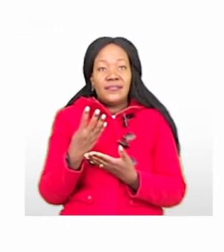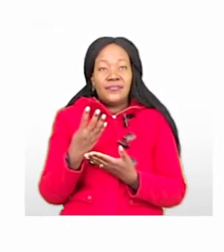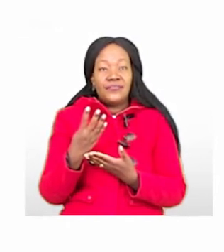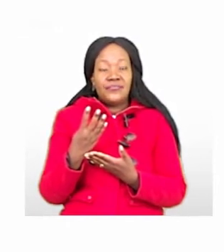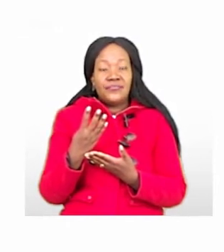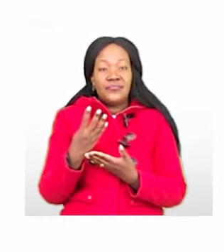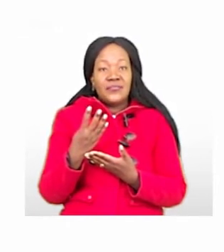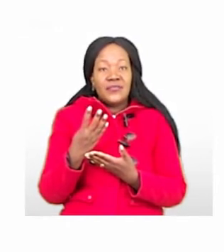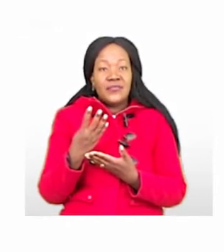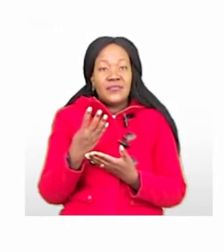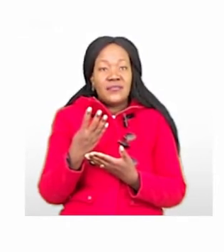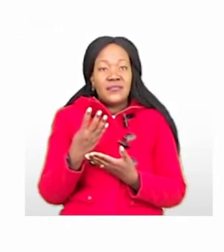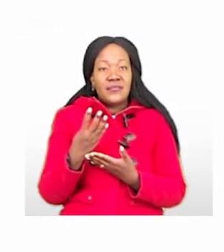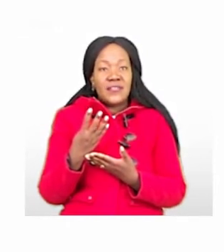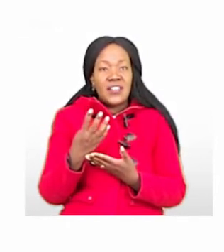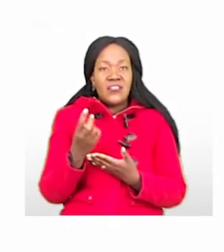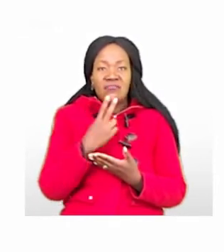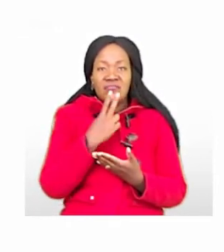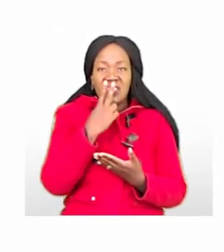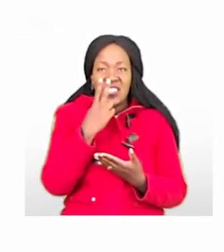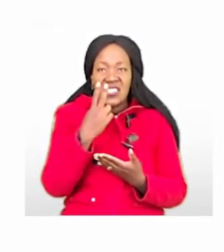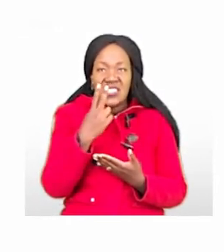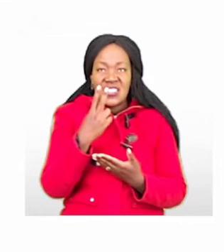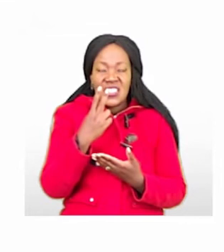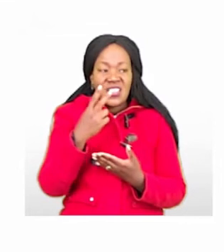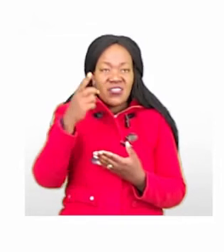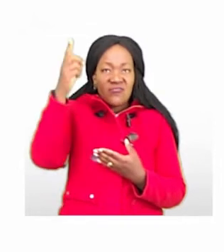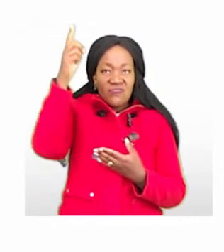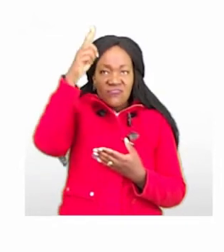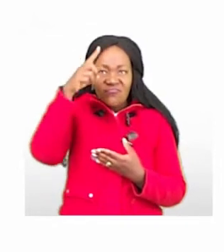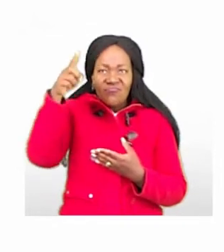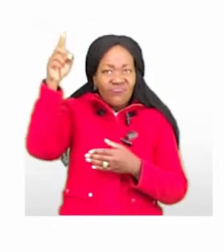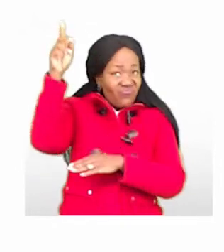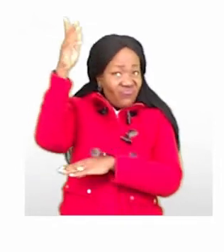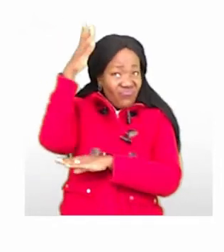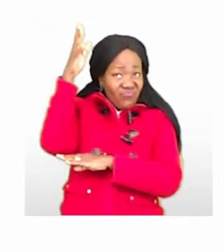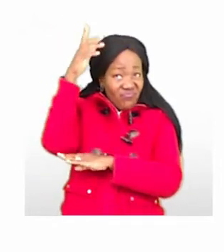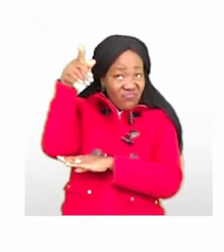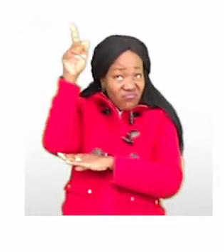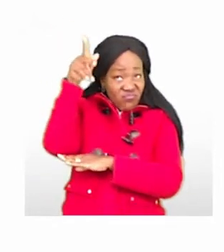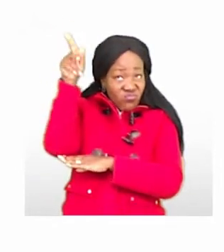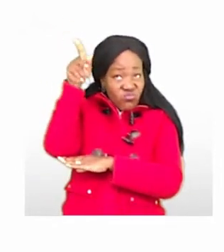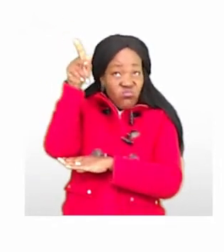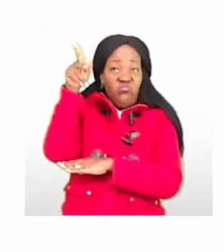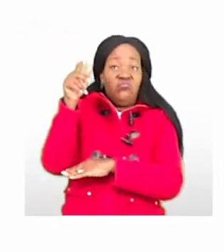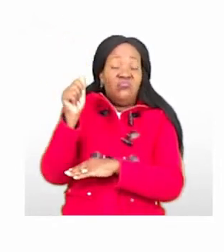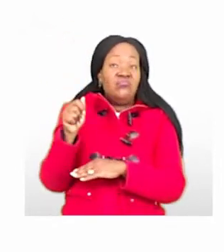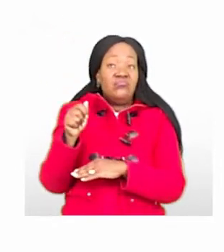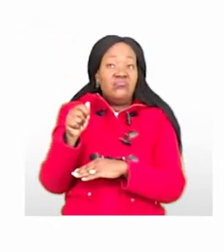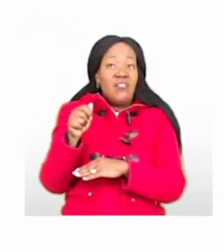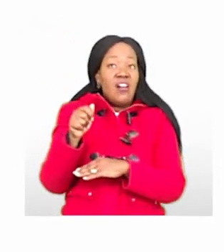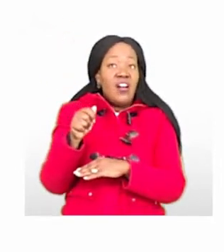On page 4, we can see there is a windmill on the farm. This windmill has